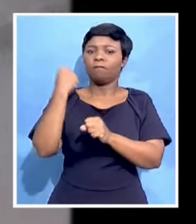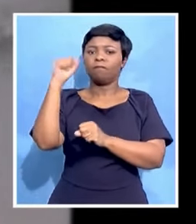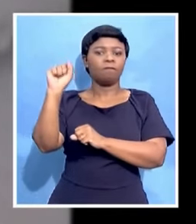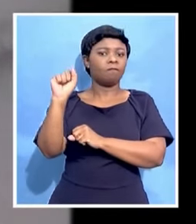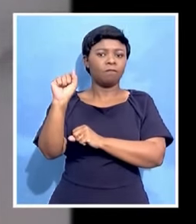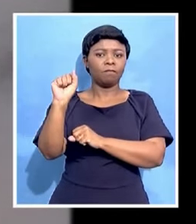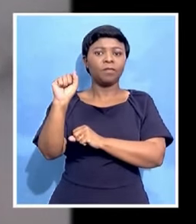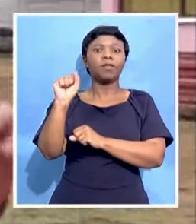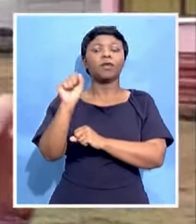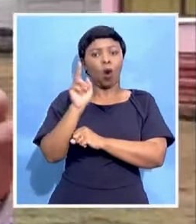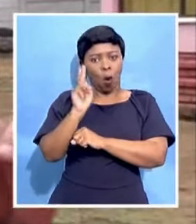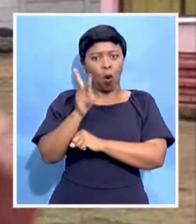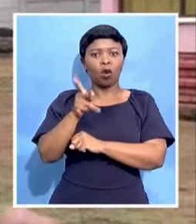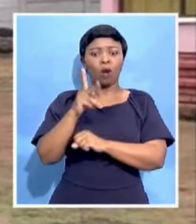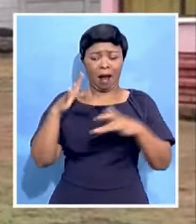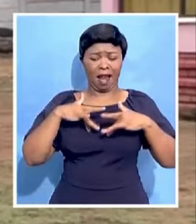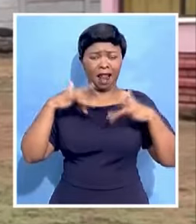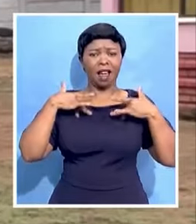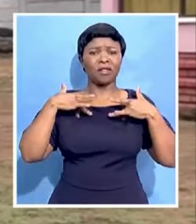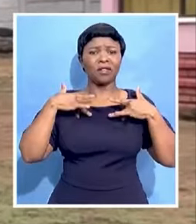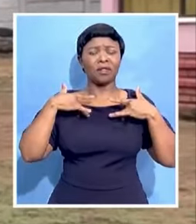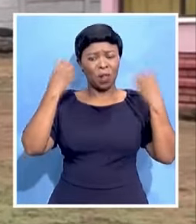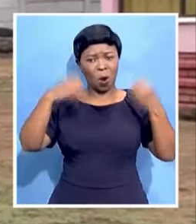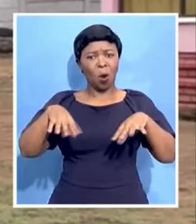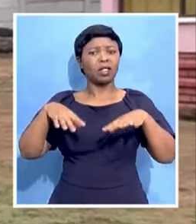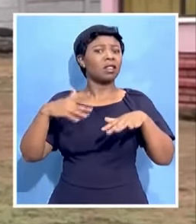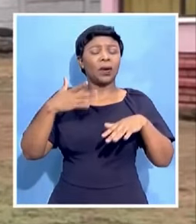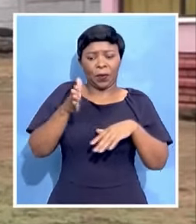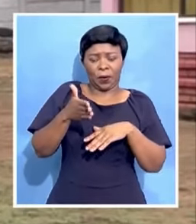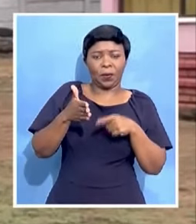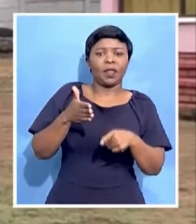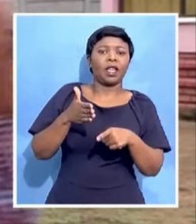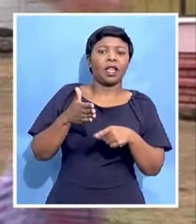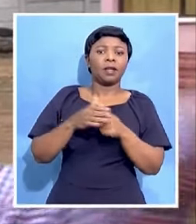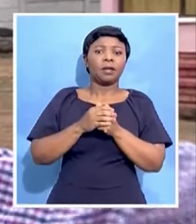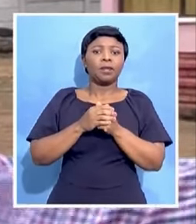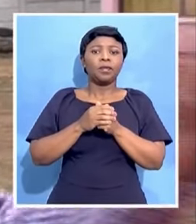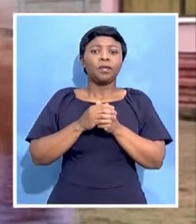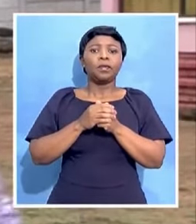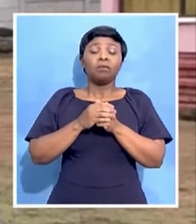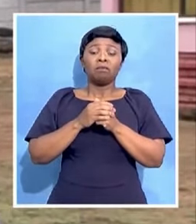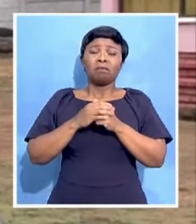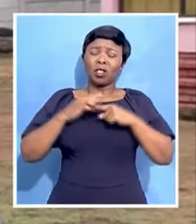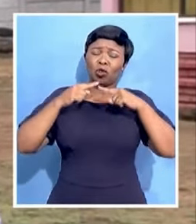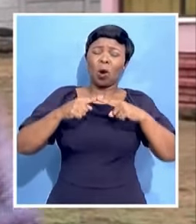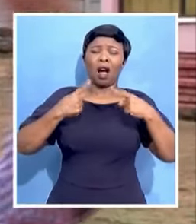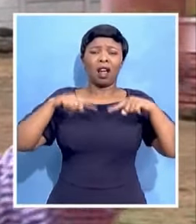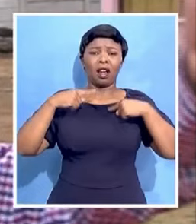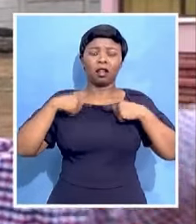was not there. It was a turning point in our struggle. From the time that we